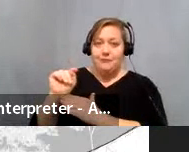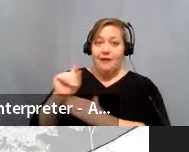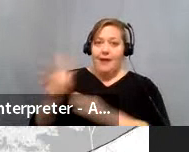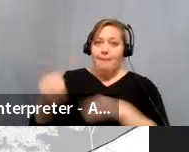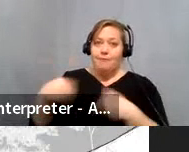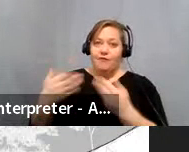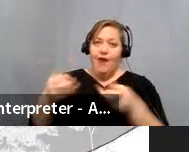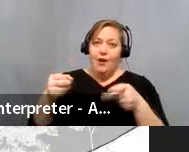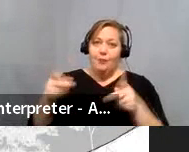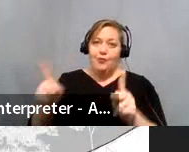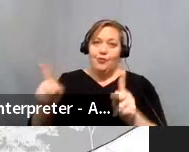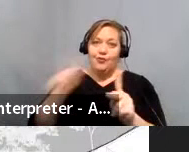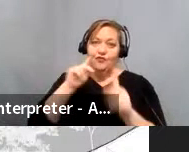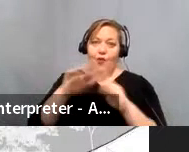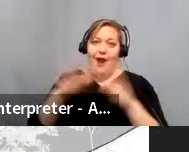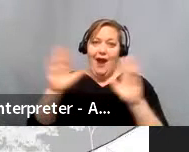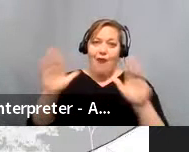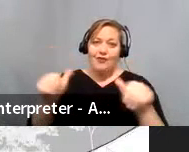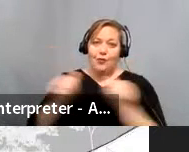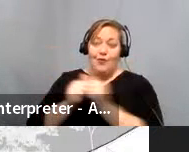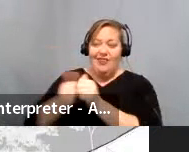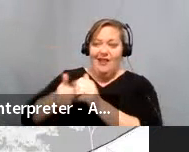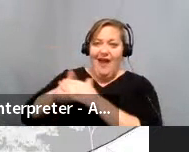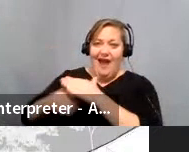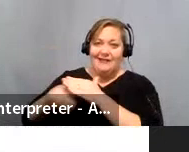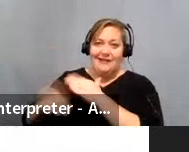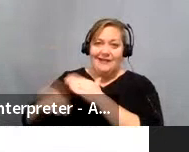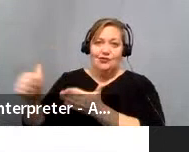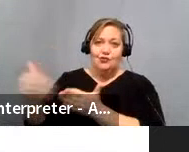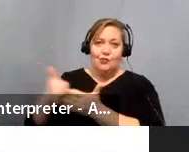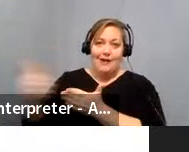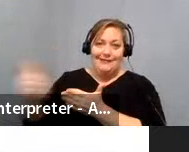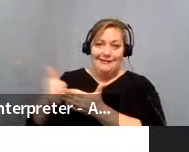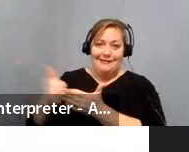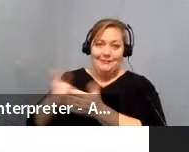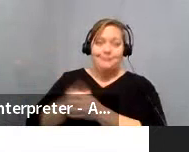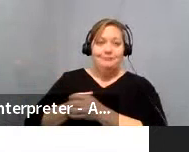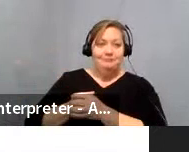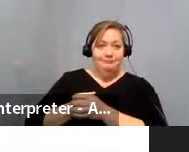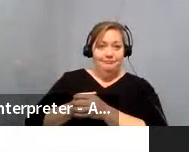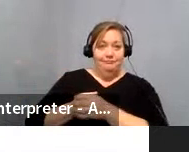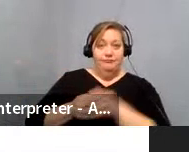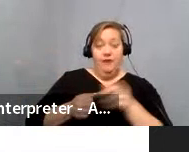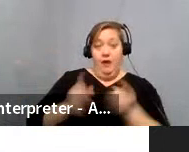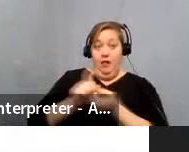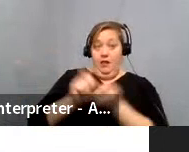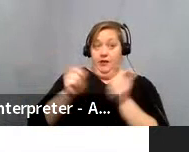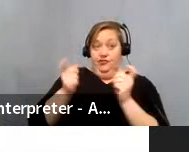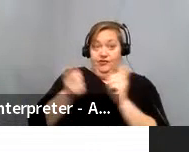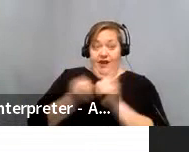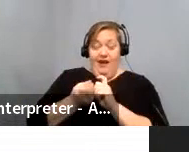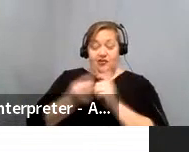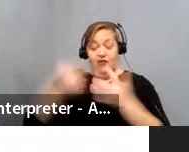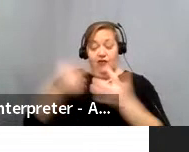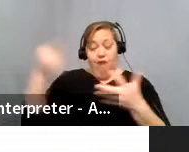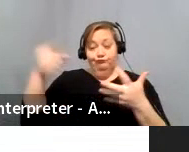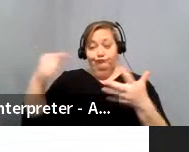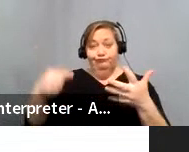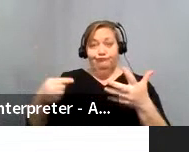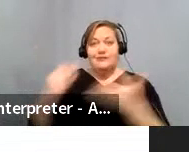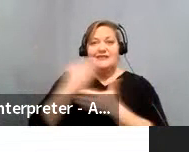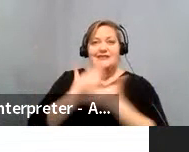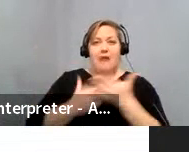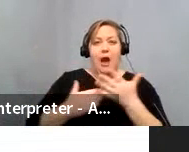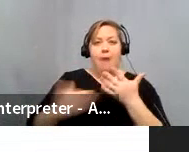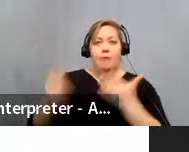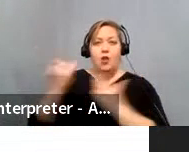has great access to transit. Next slide, please. The changes I've walked through tonight are just some of the initiatives proposed as part of